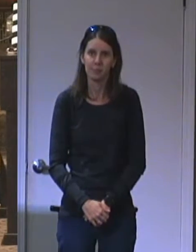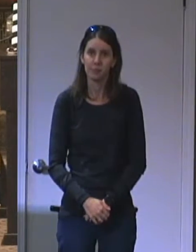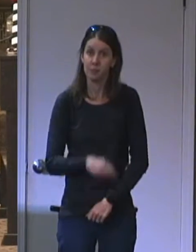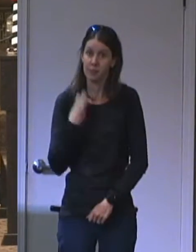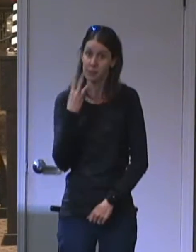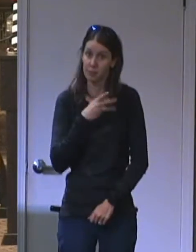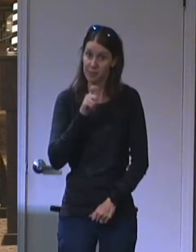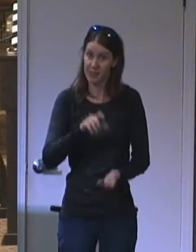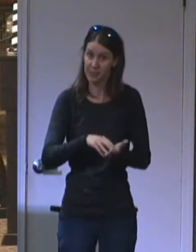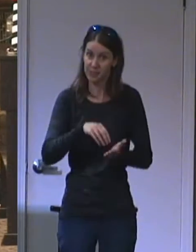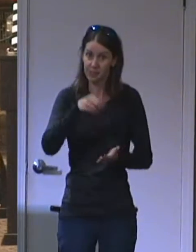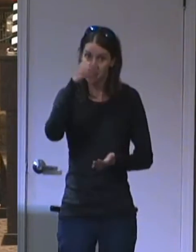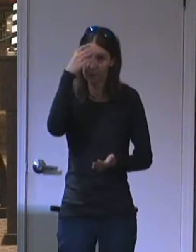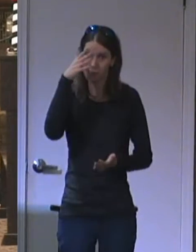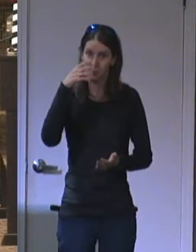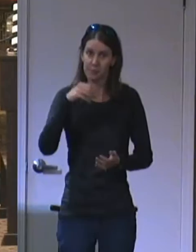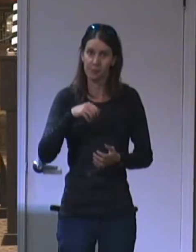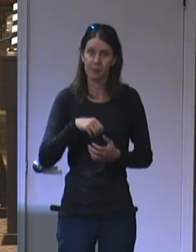We need to learn